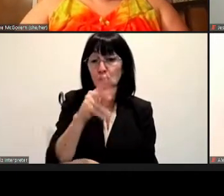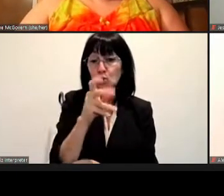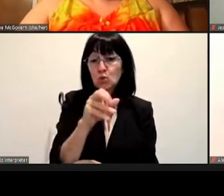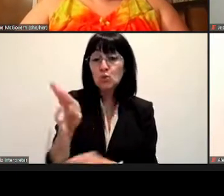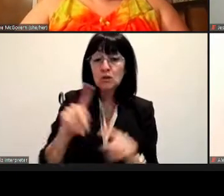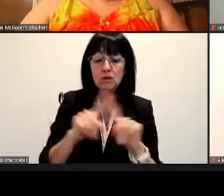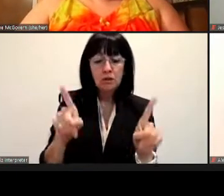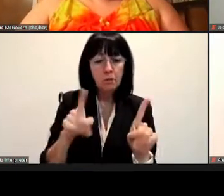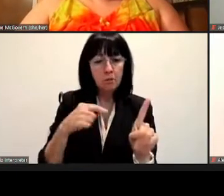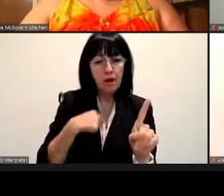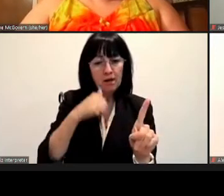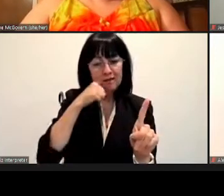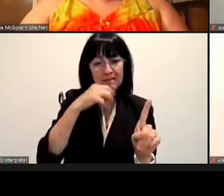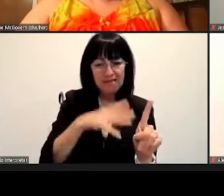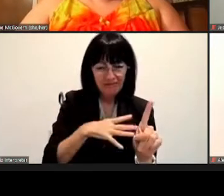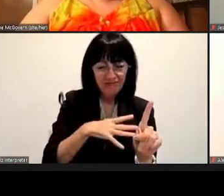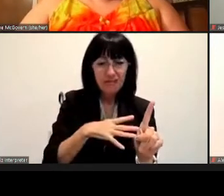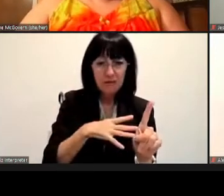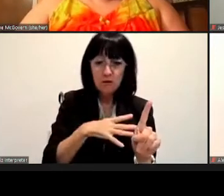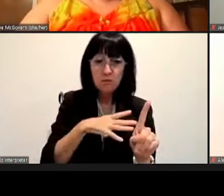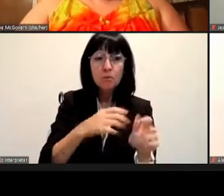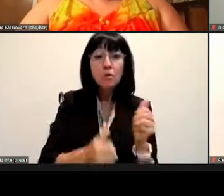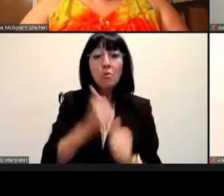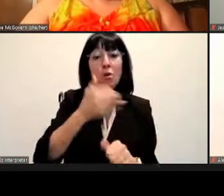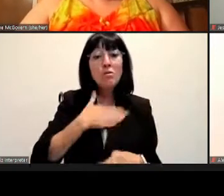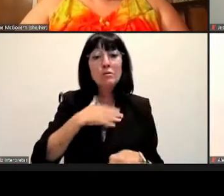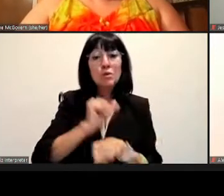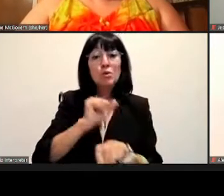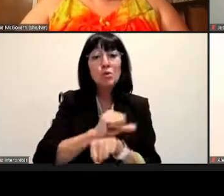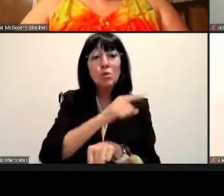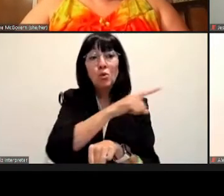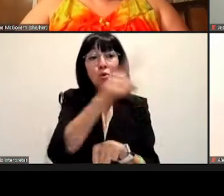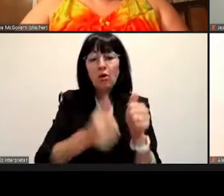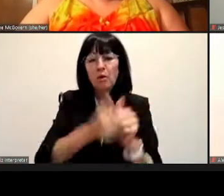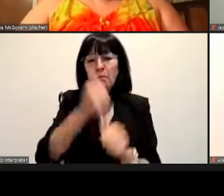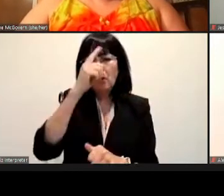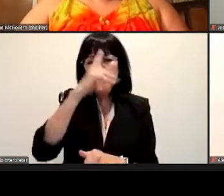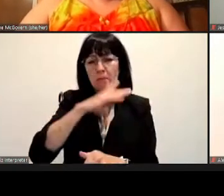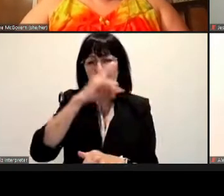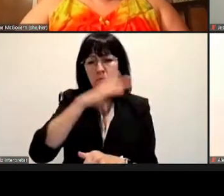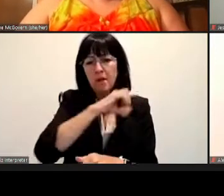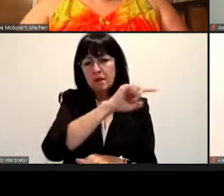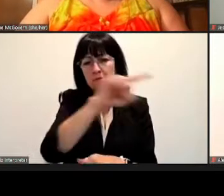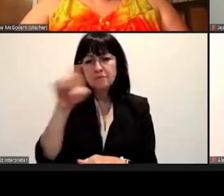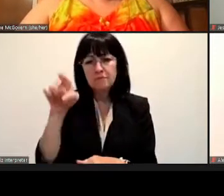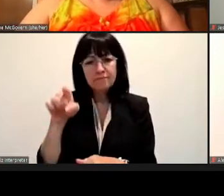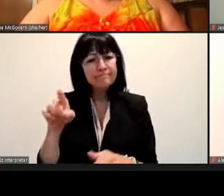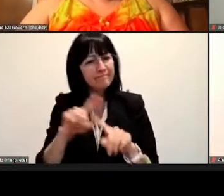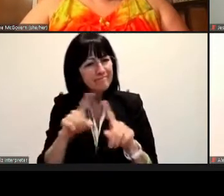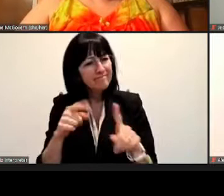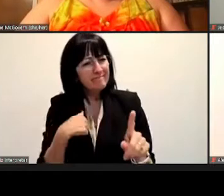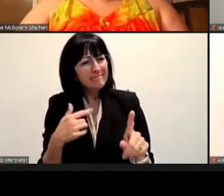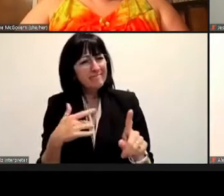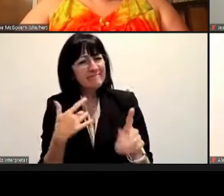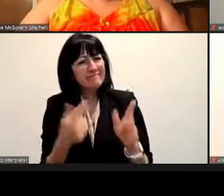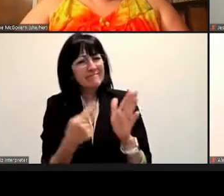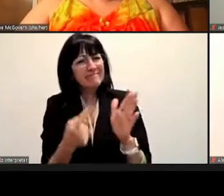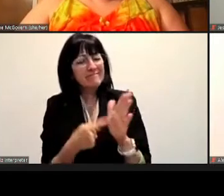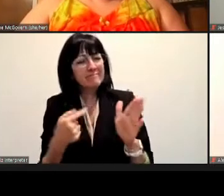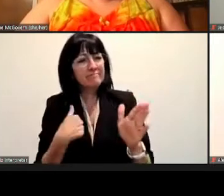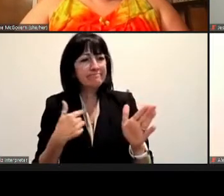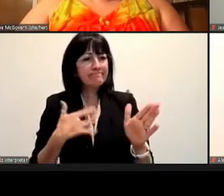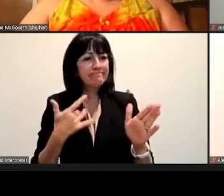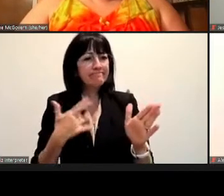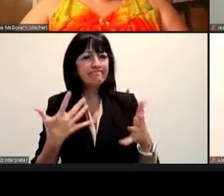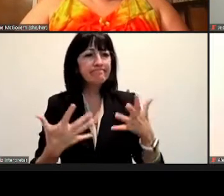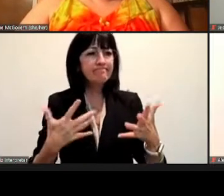scenic designer in a male dominated field, I often have to find myself thinking, well, I deserve to be here because I'm part of an underrepresented group